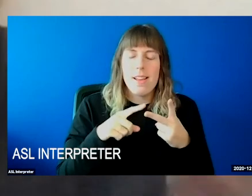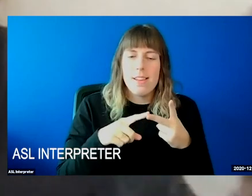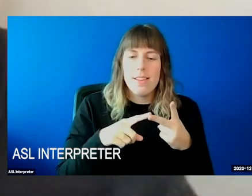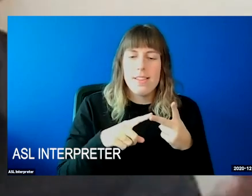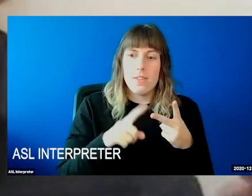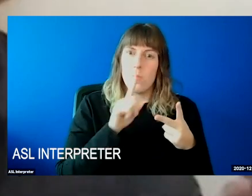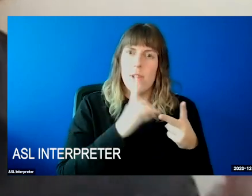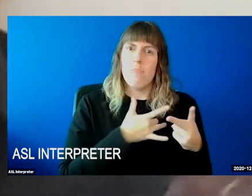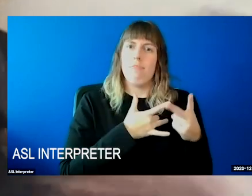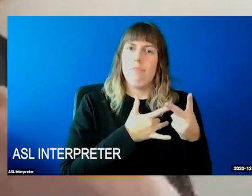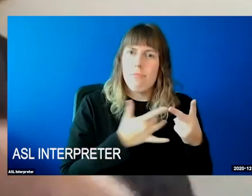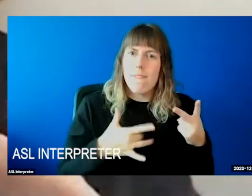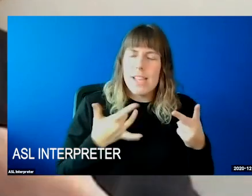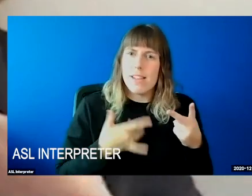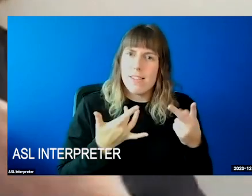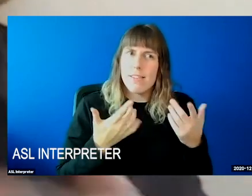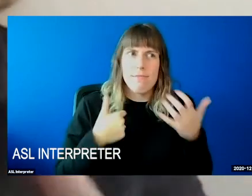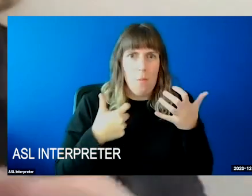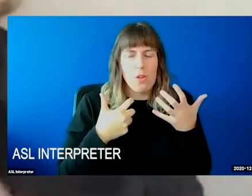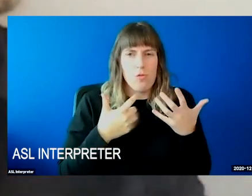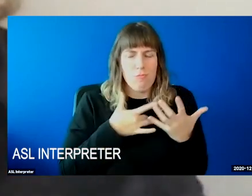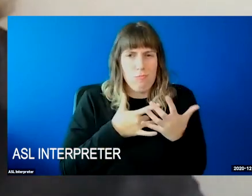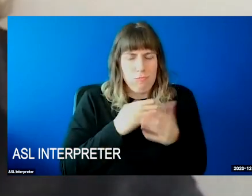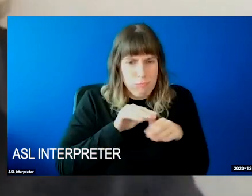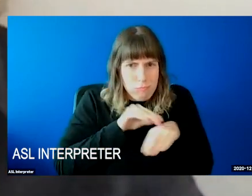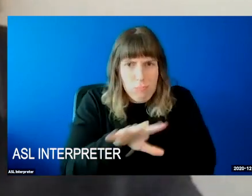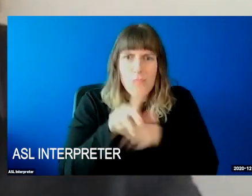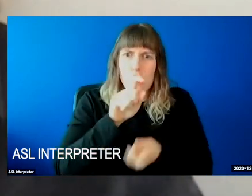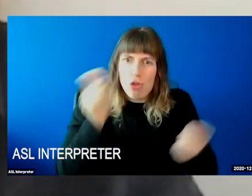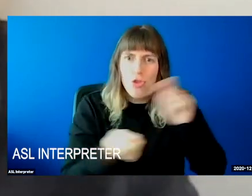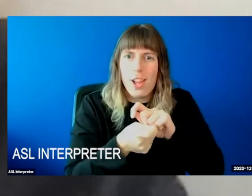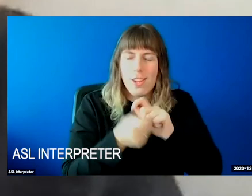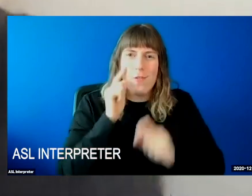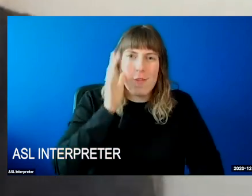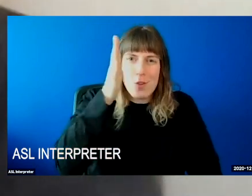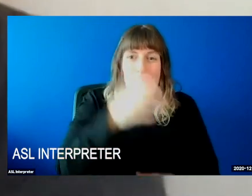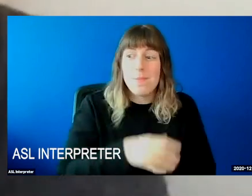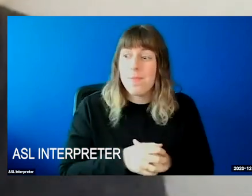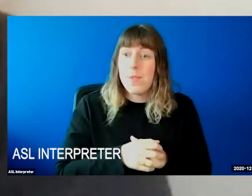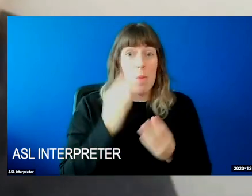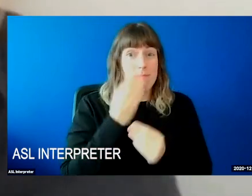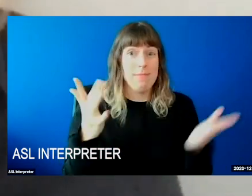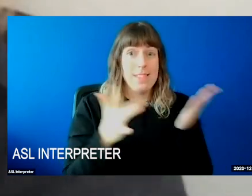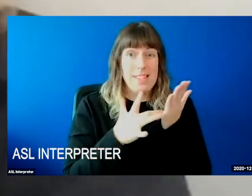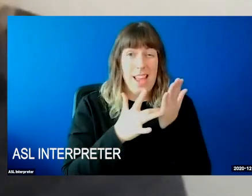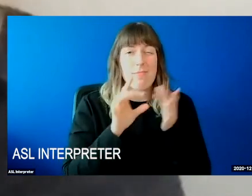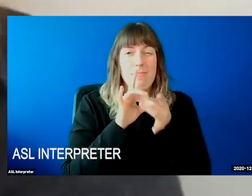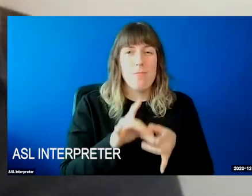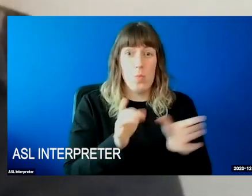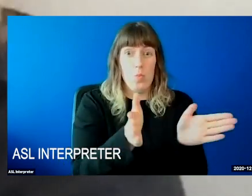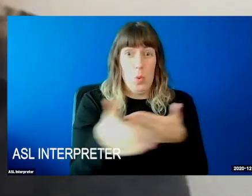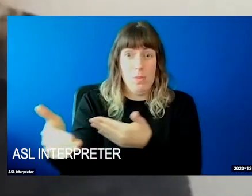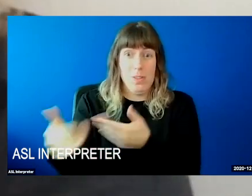I guess what I'm trying to say is what's really in your heart and motivating you to move forward in this movement. So a